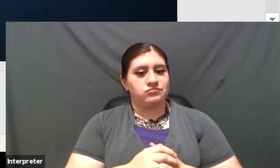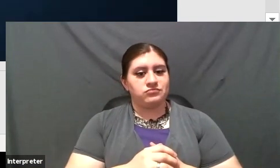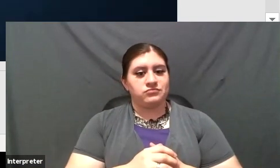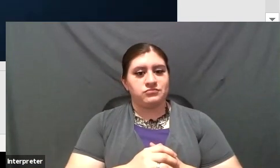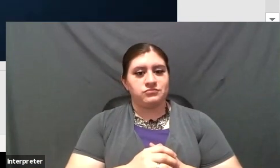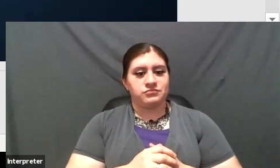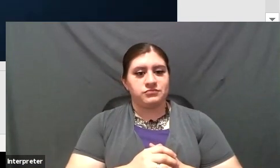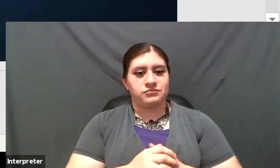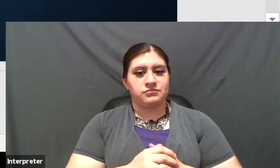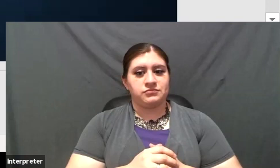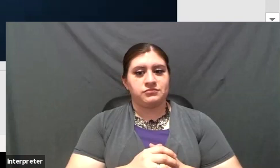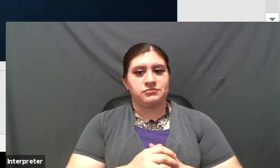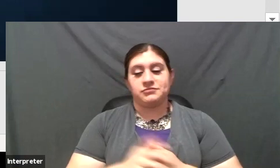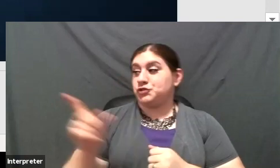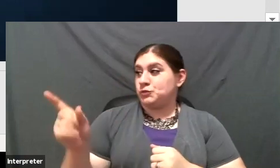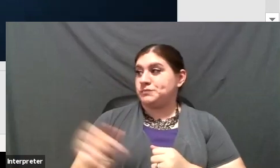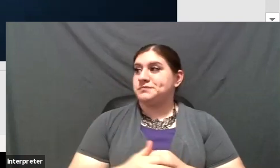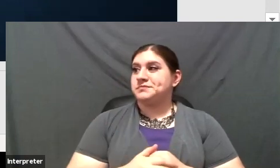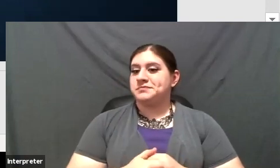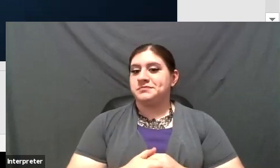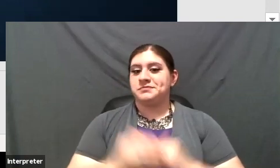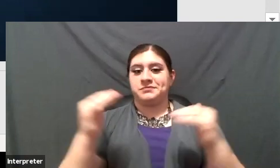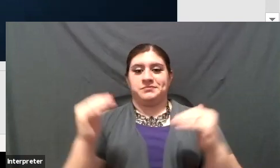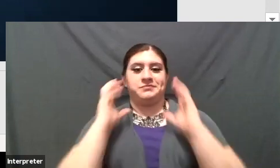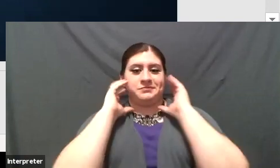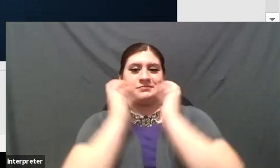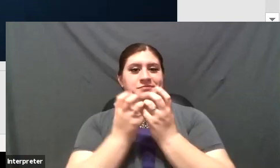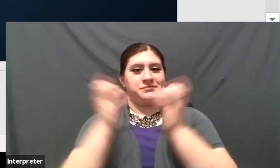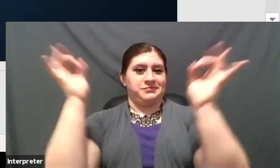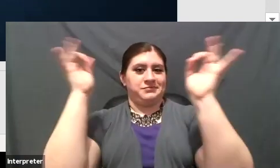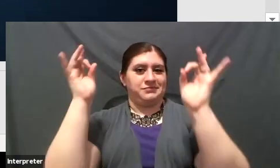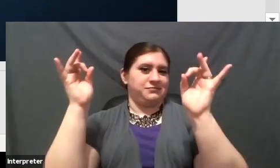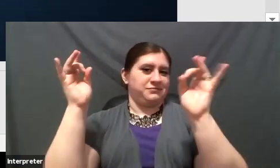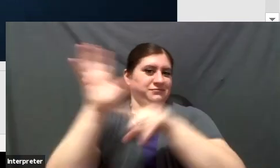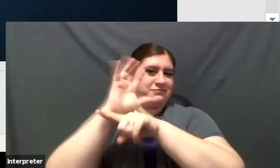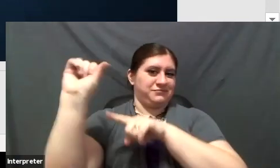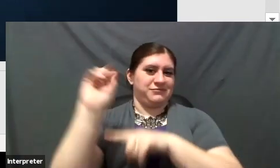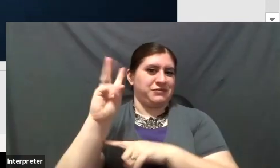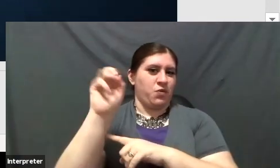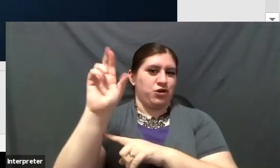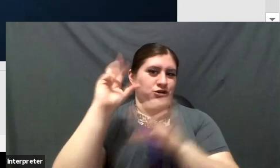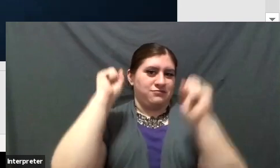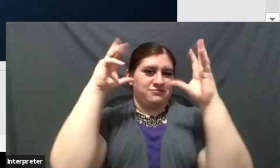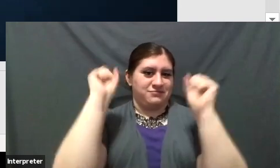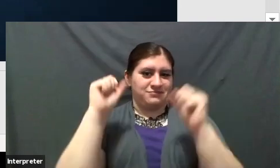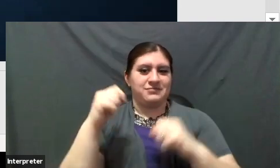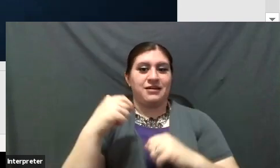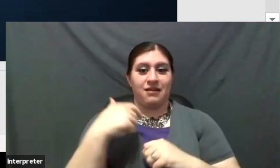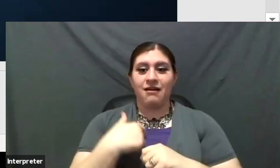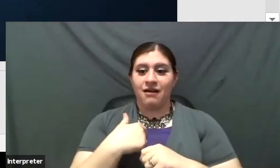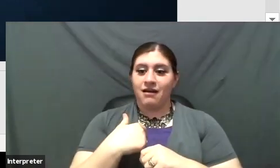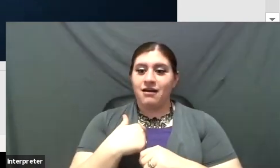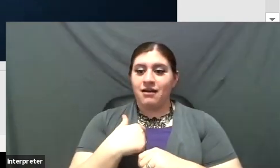Okay. There's you. Next is the bearded wonder there. I'm Randall Terry. I have